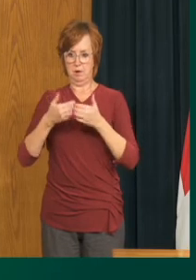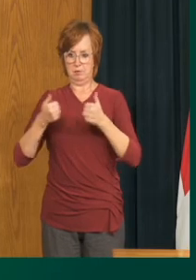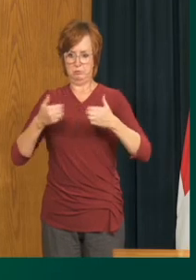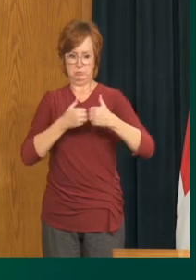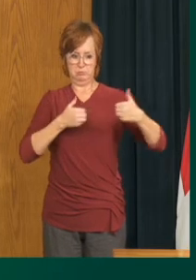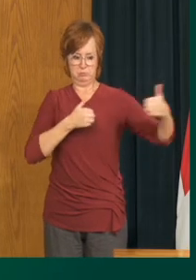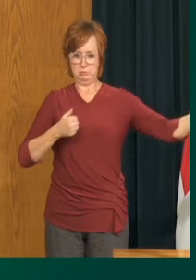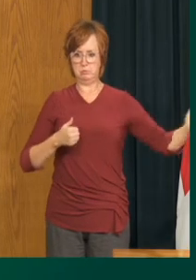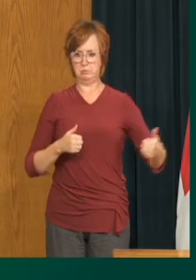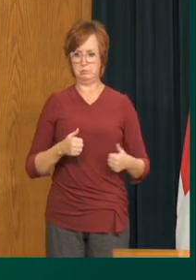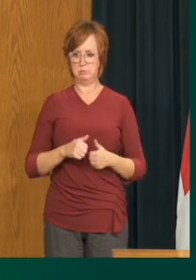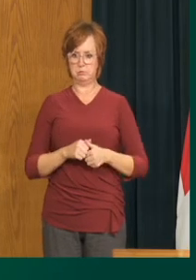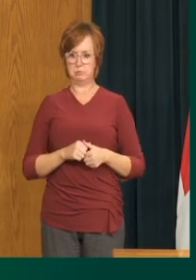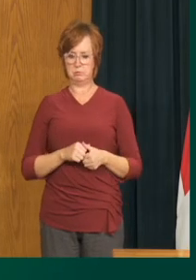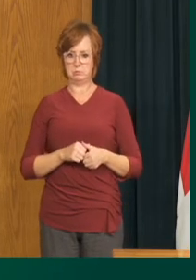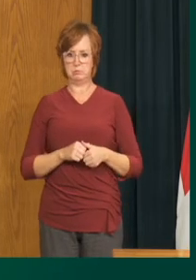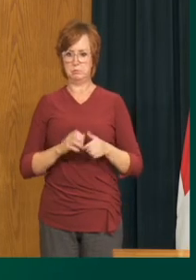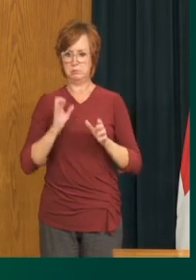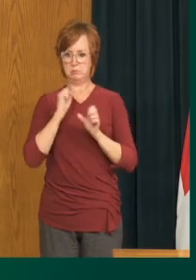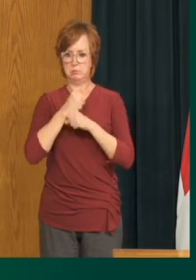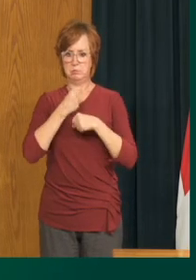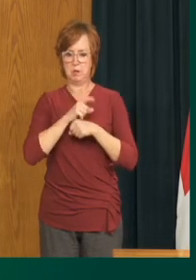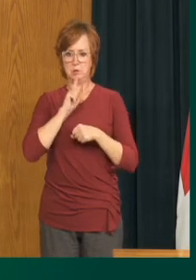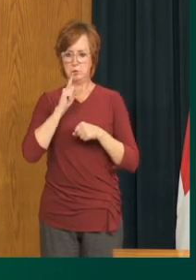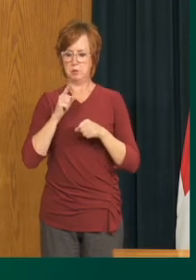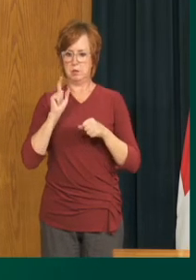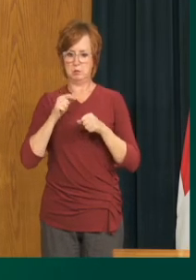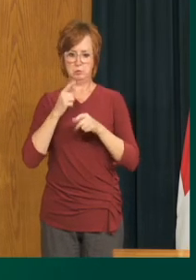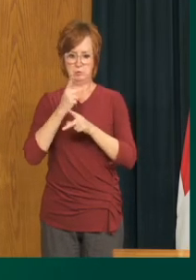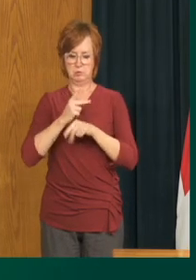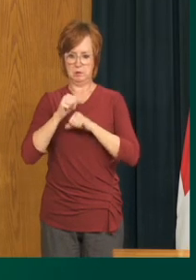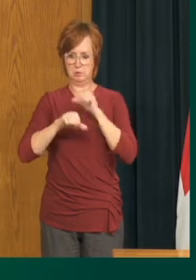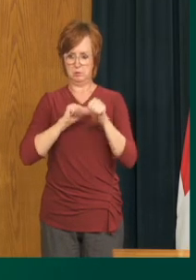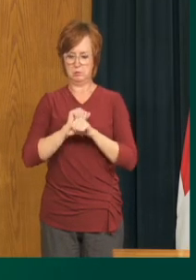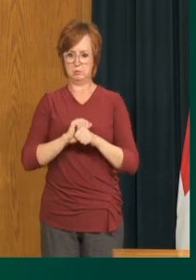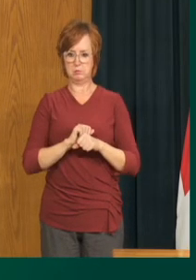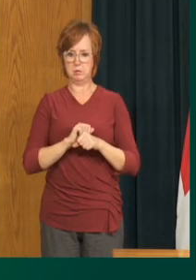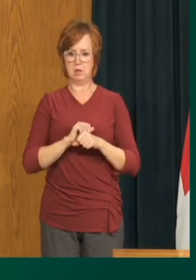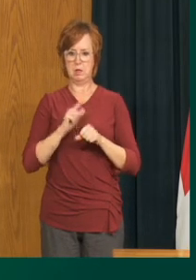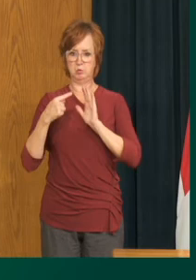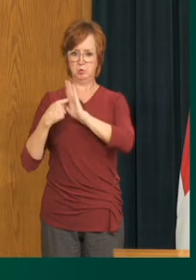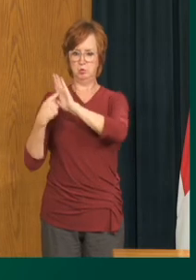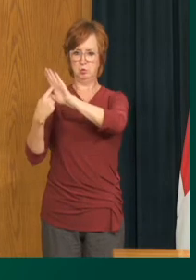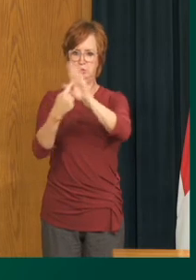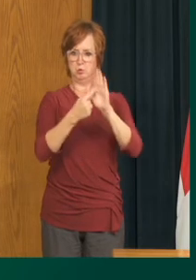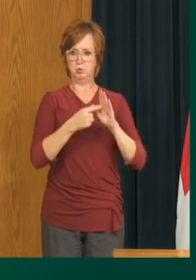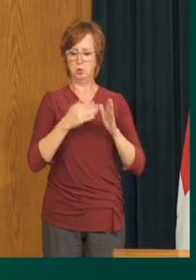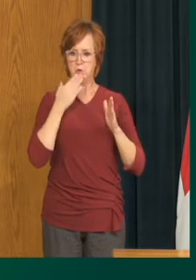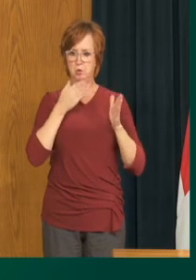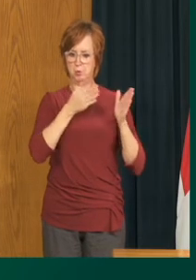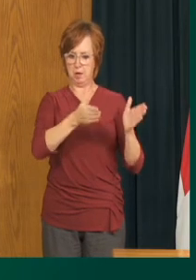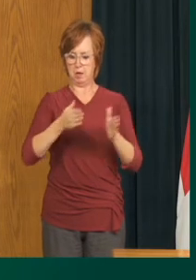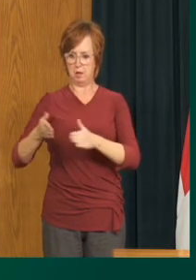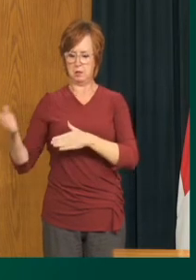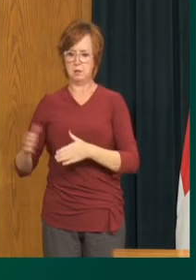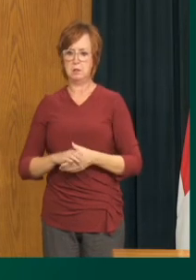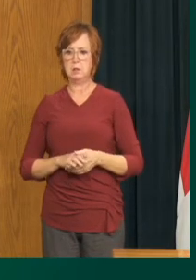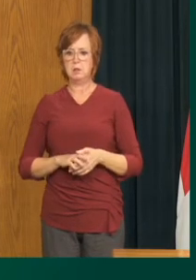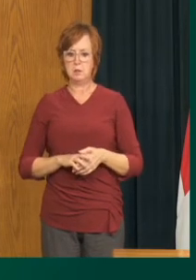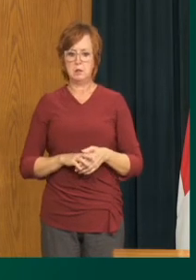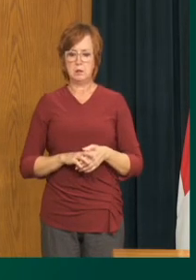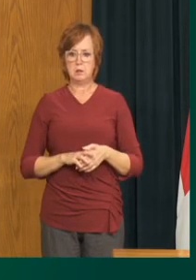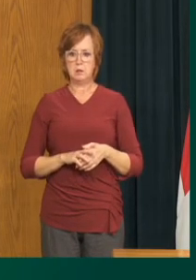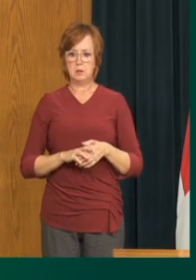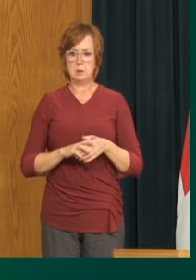the distance that we are, is to ensure that not only are we setting an example of keeping that physical distance, and we've